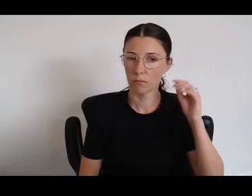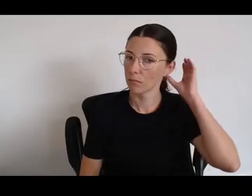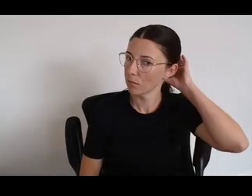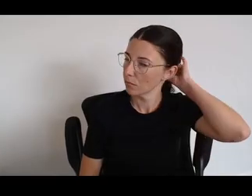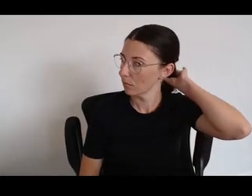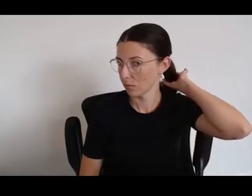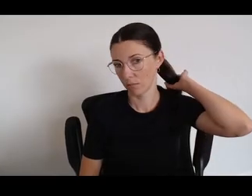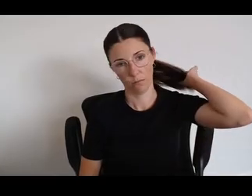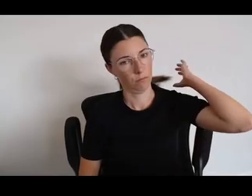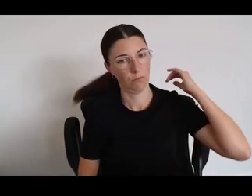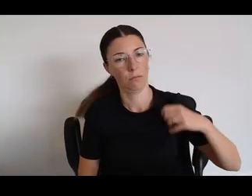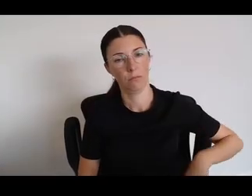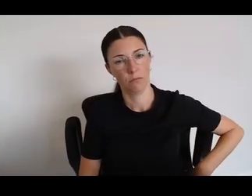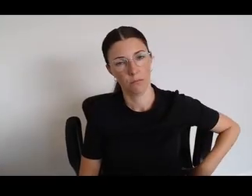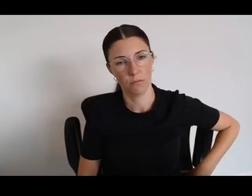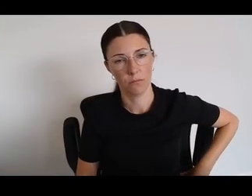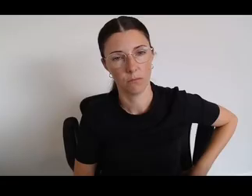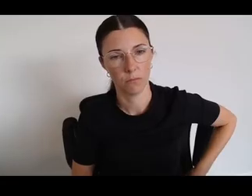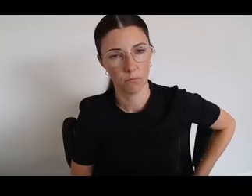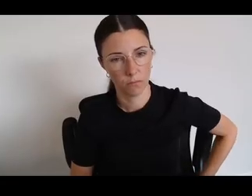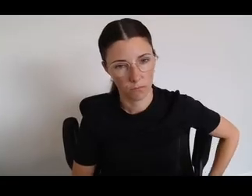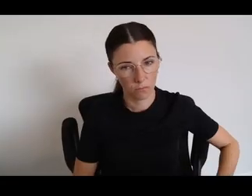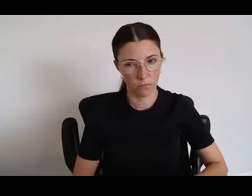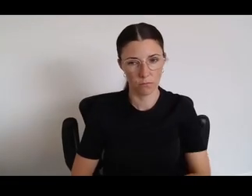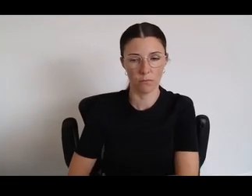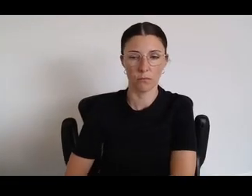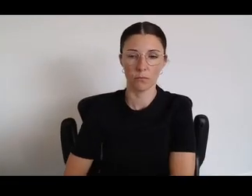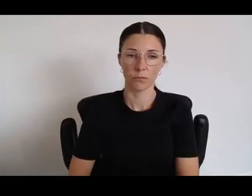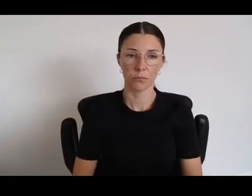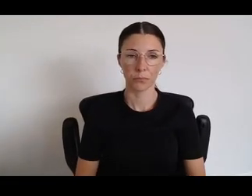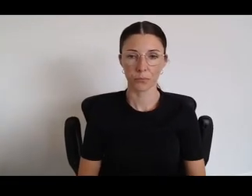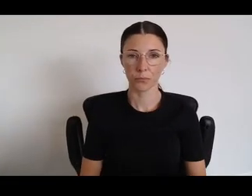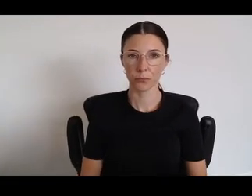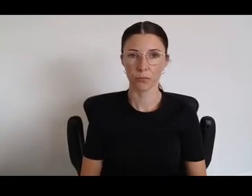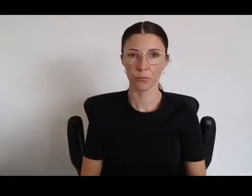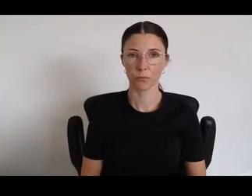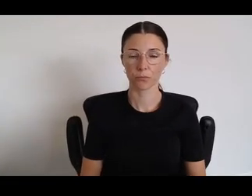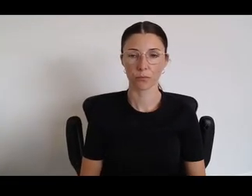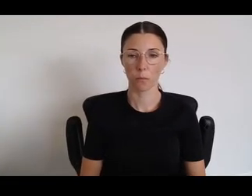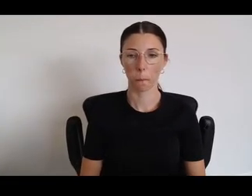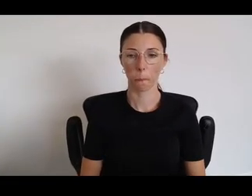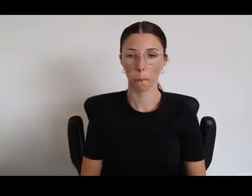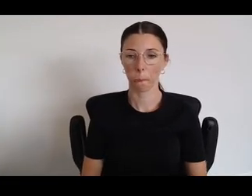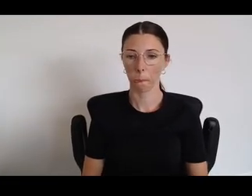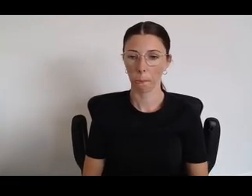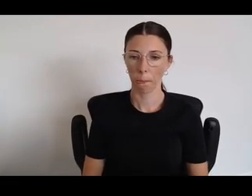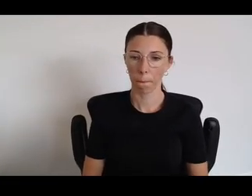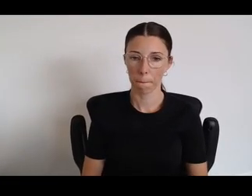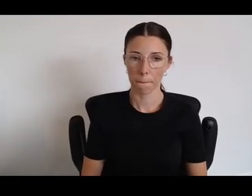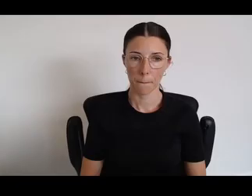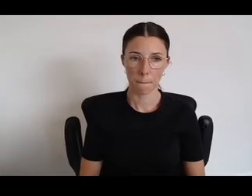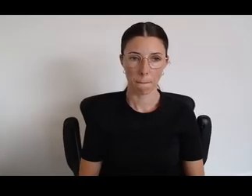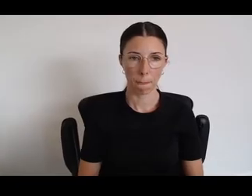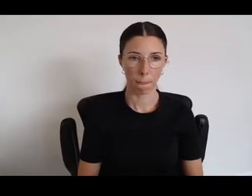you're developing those interests. Maybe like exposure to a whole bunch of different things in primary school. Yeah, definitely. But I think you're right. I